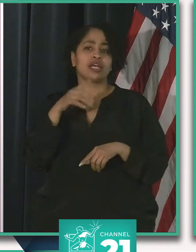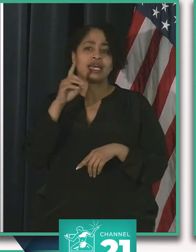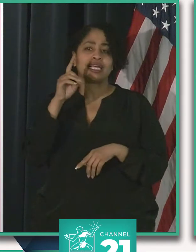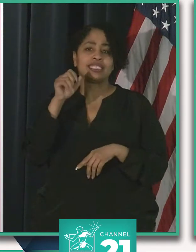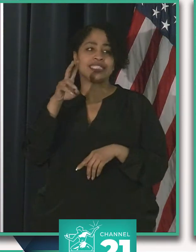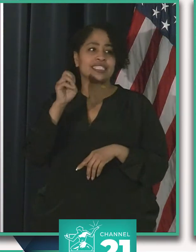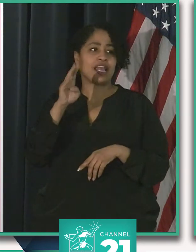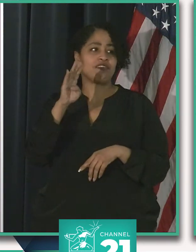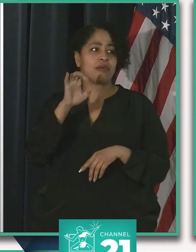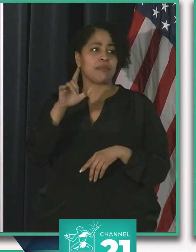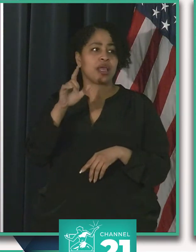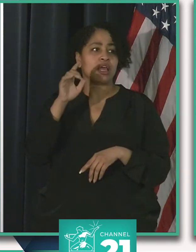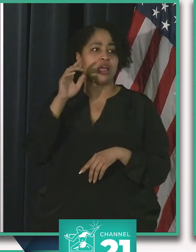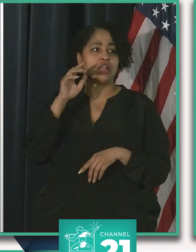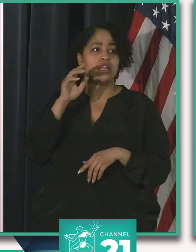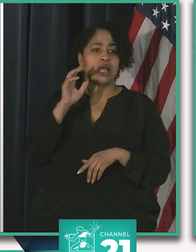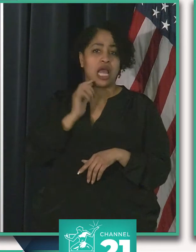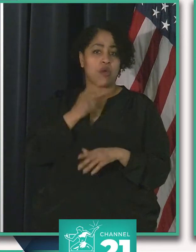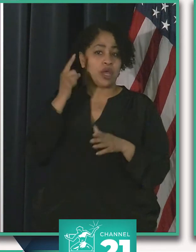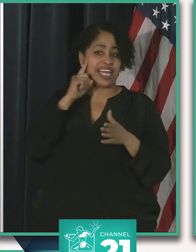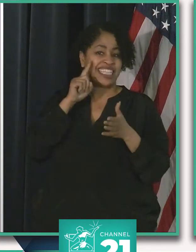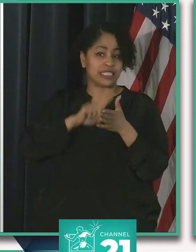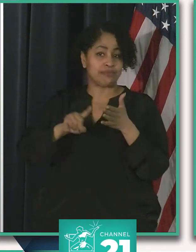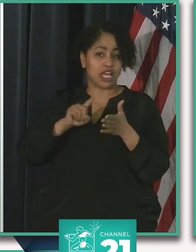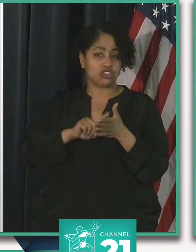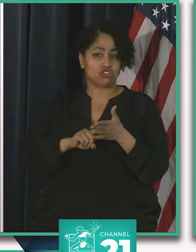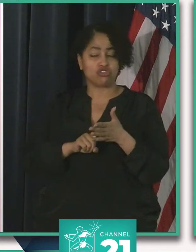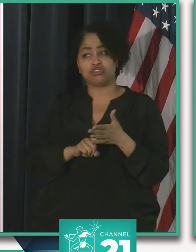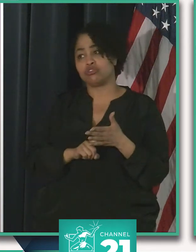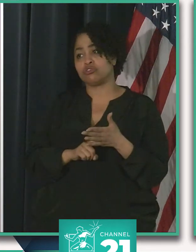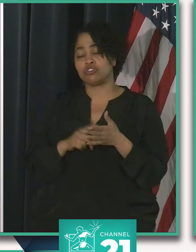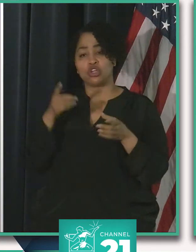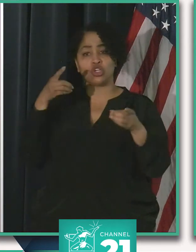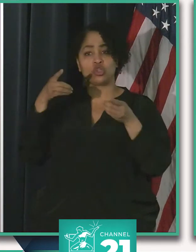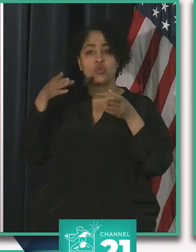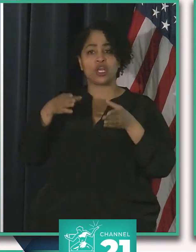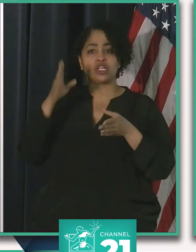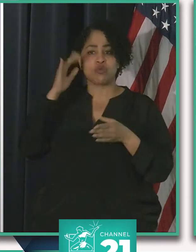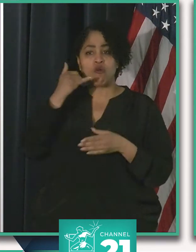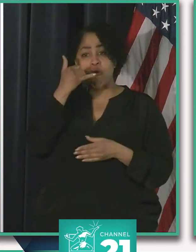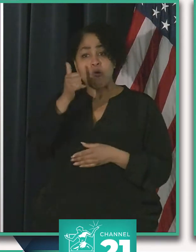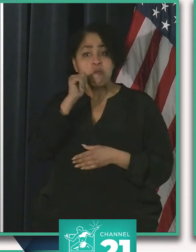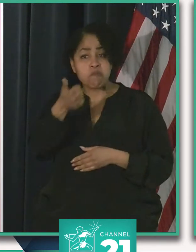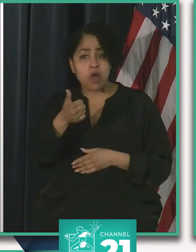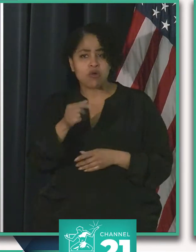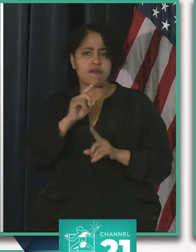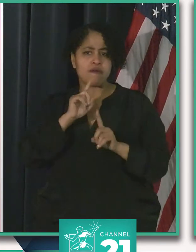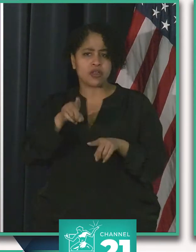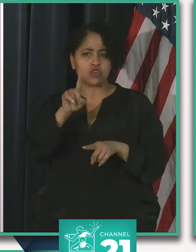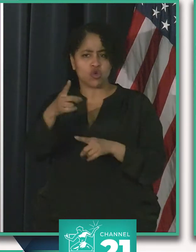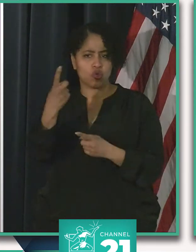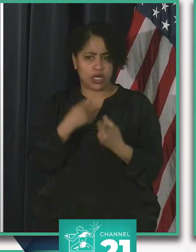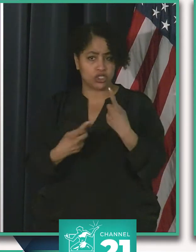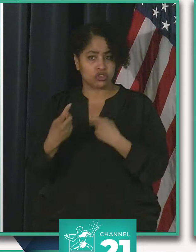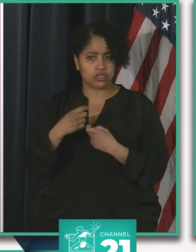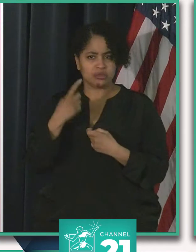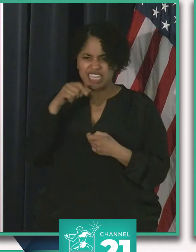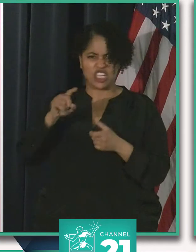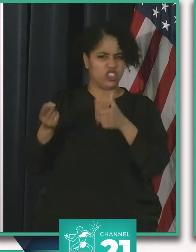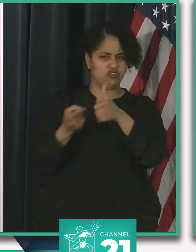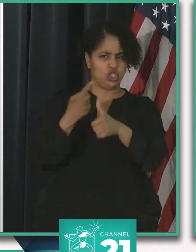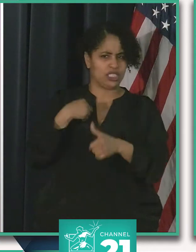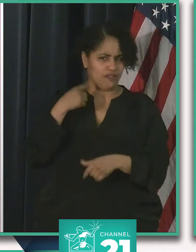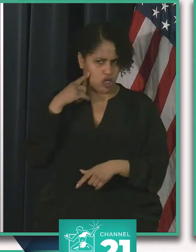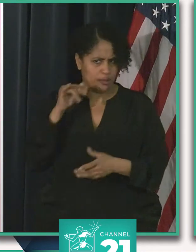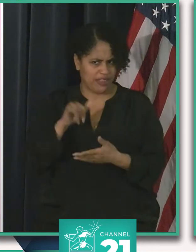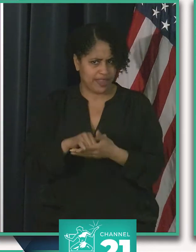Bell, our inspection director, is going to call you tomorrow and answer your questions. So this is the first okay. I'm hearing